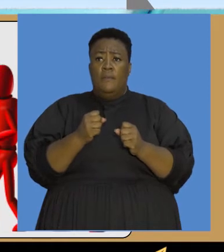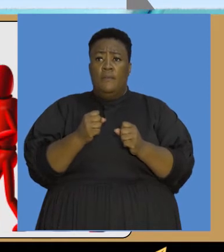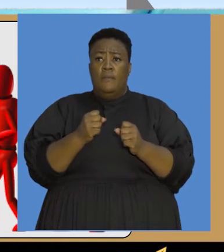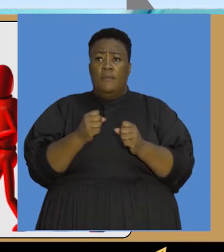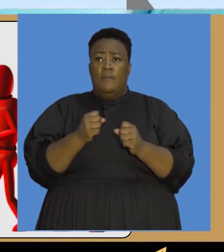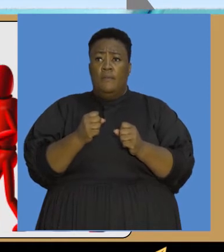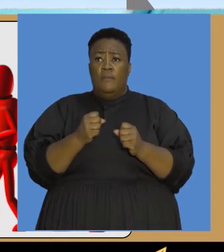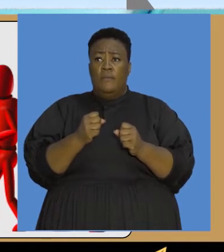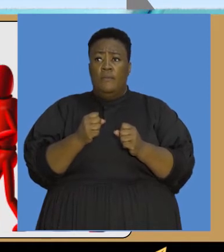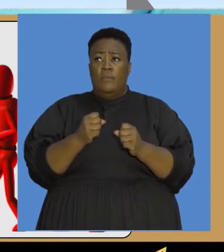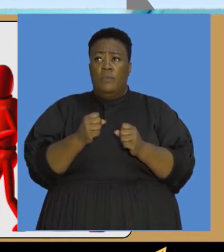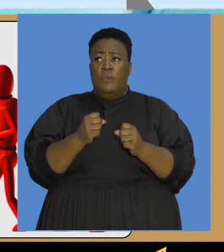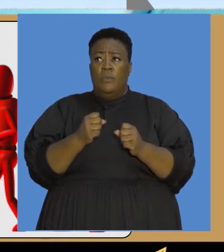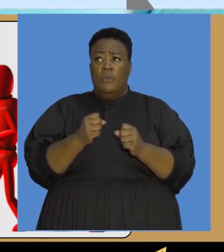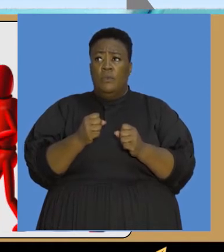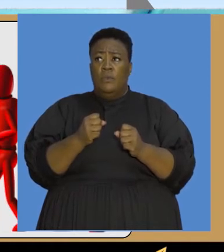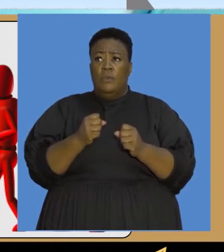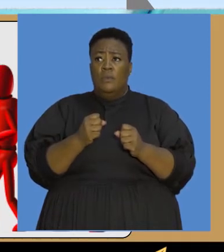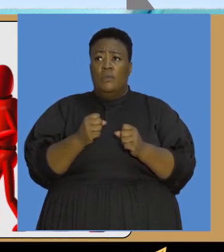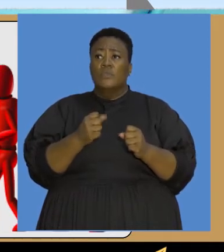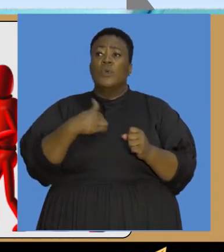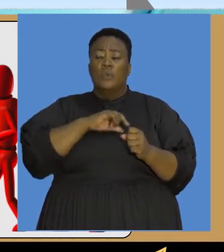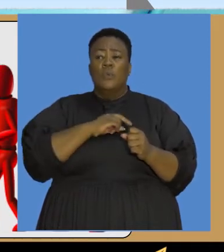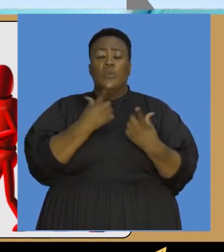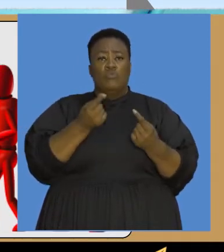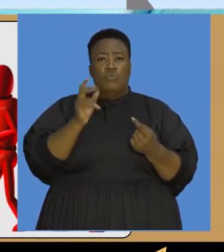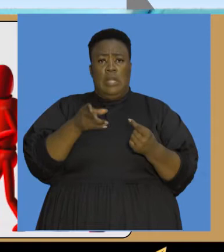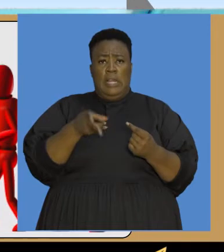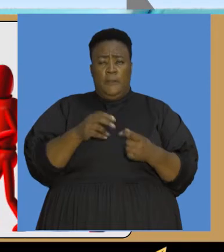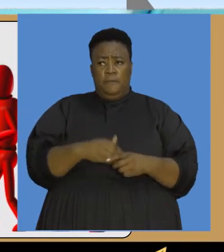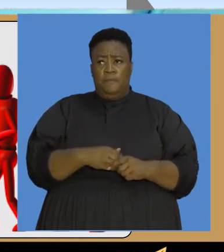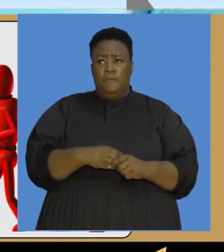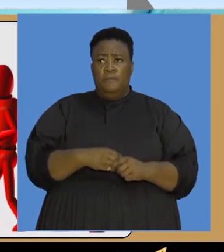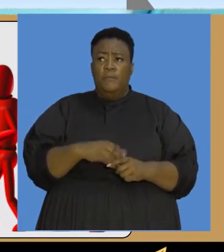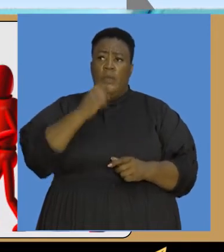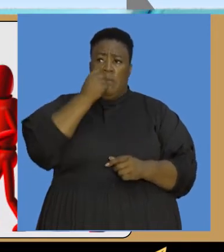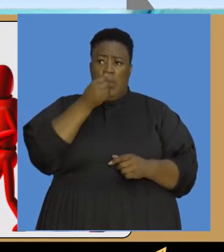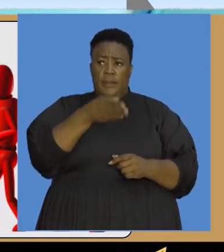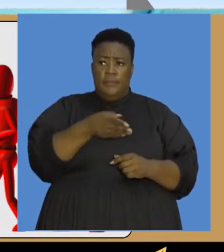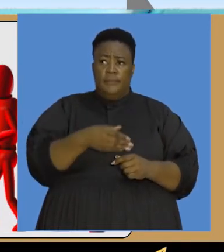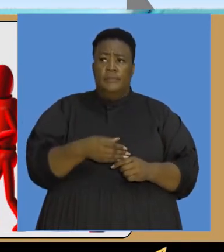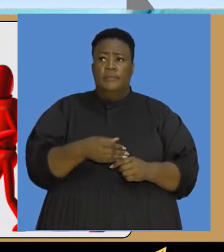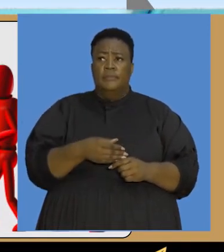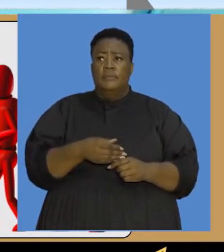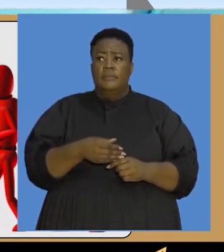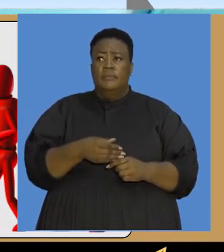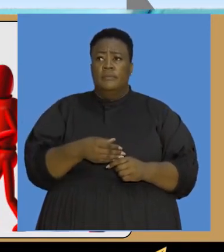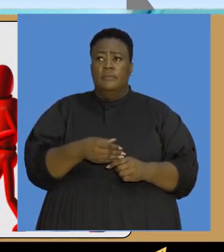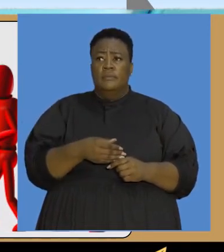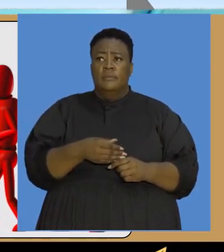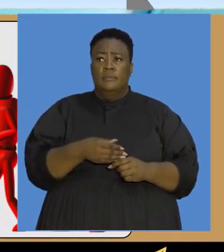I've got to the end of that. So we'll reset this again, okay? So we'll put the man on. He went for a little